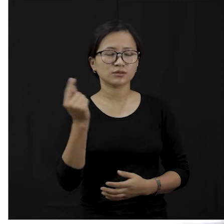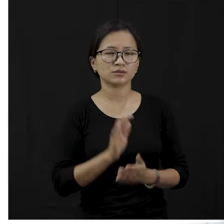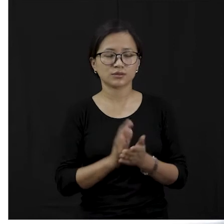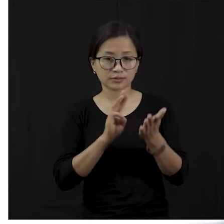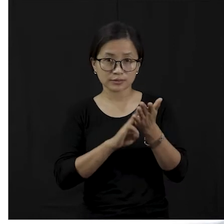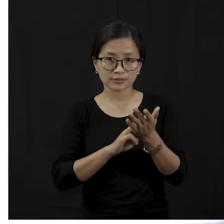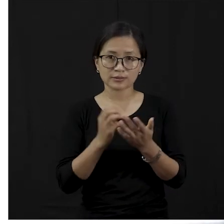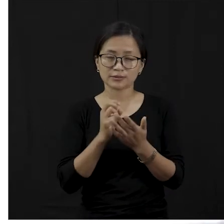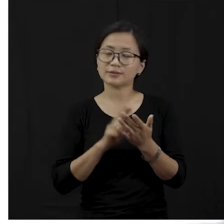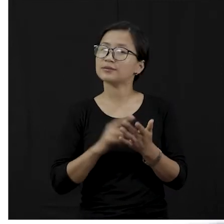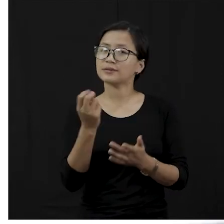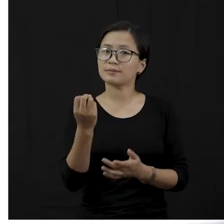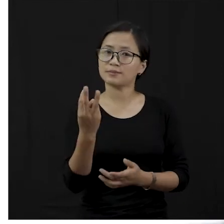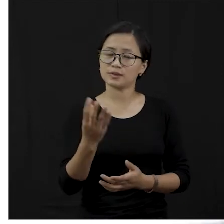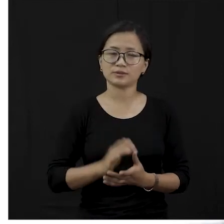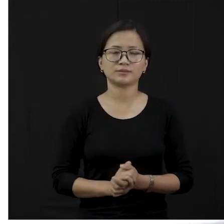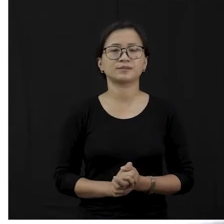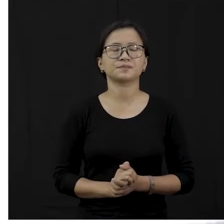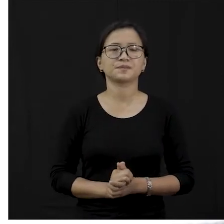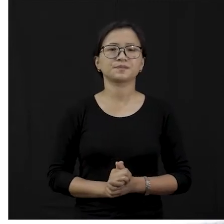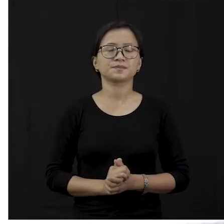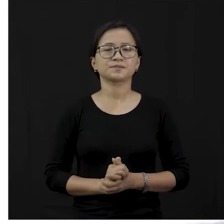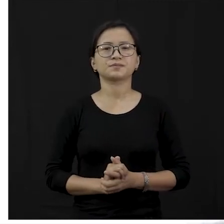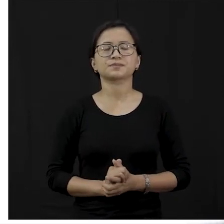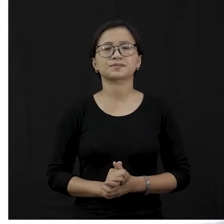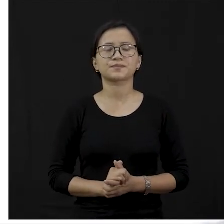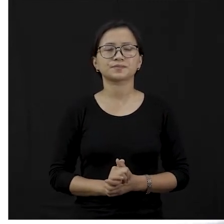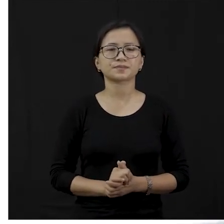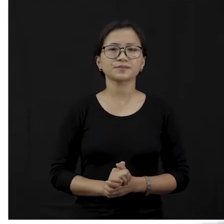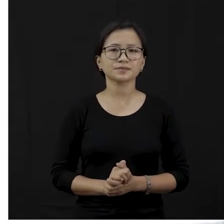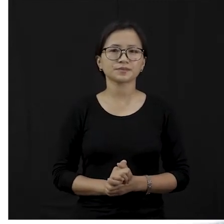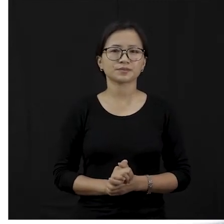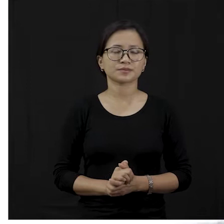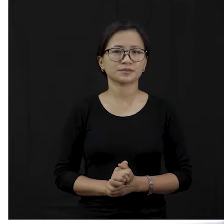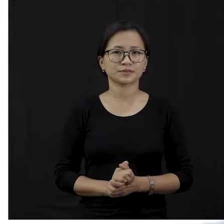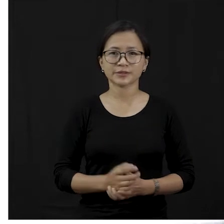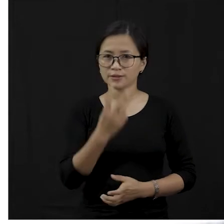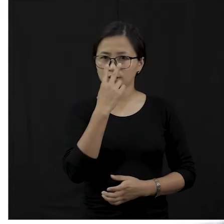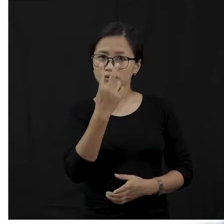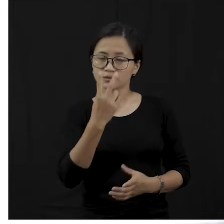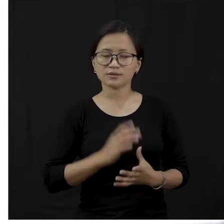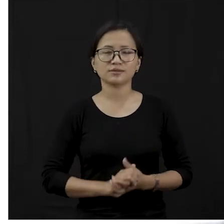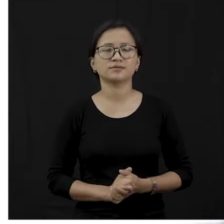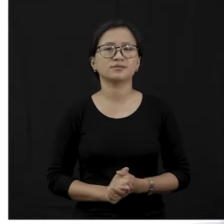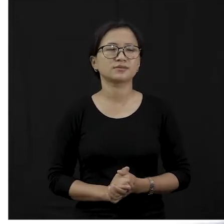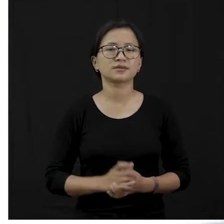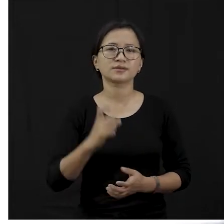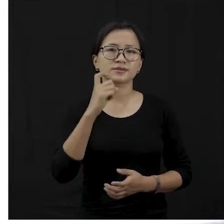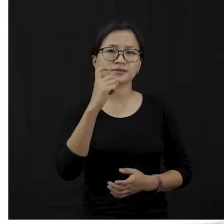number line to add numbers. Okay, here you can see